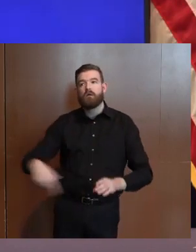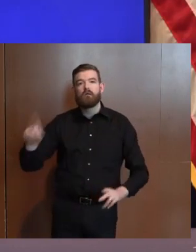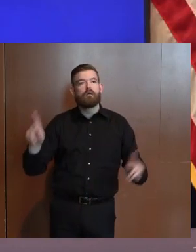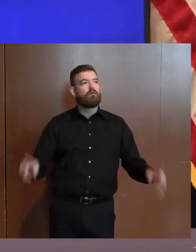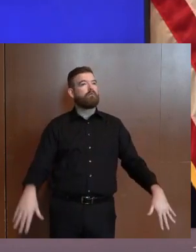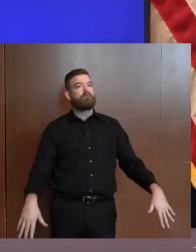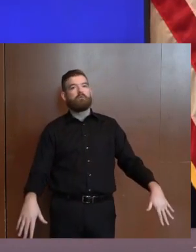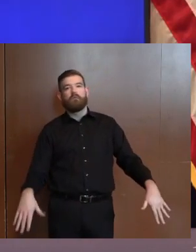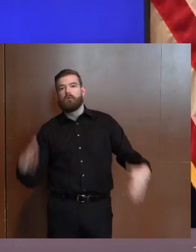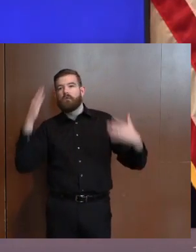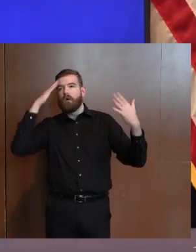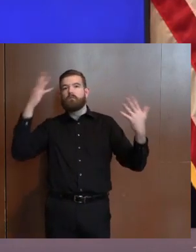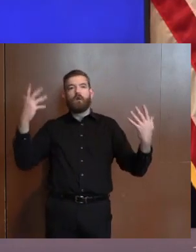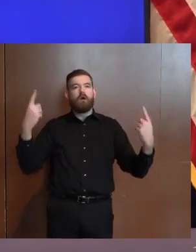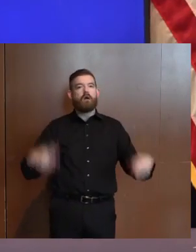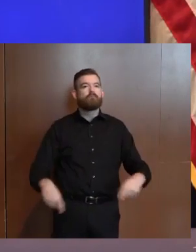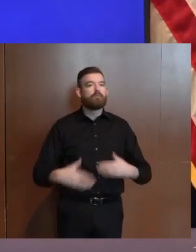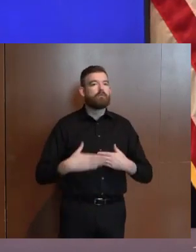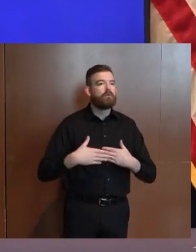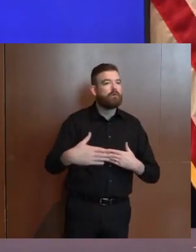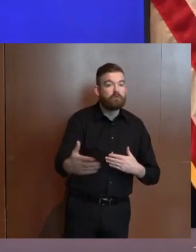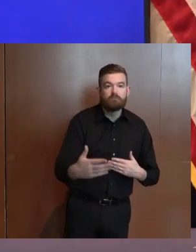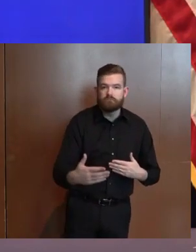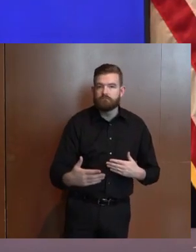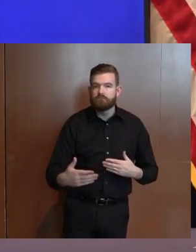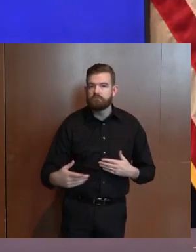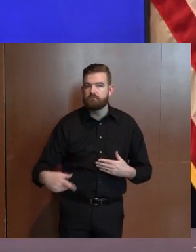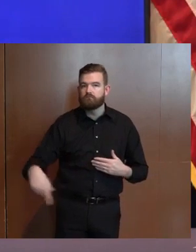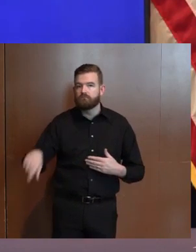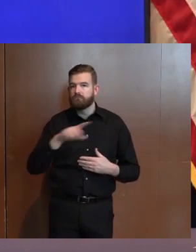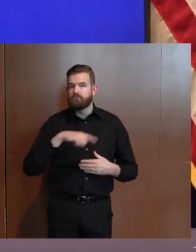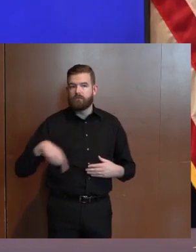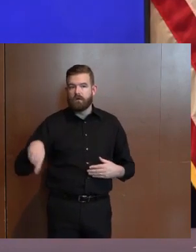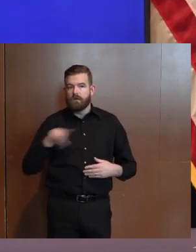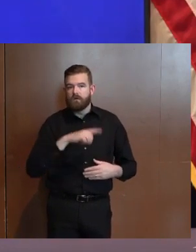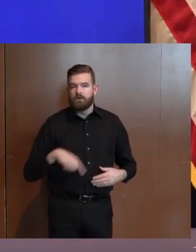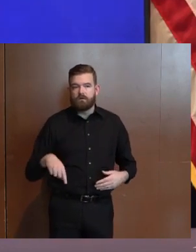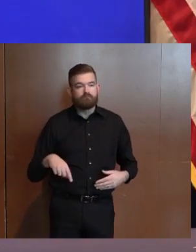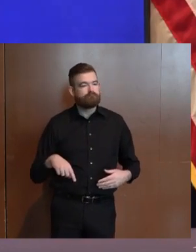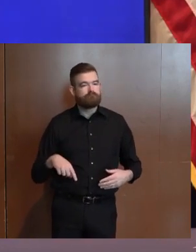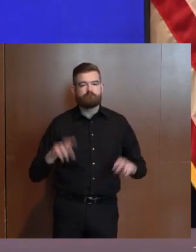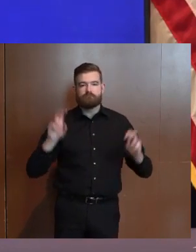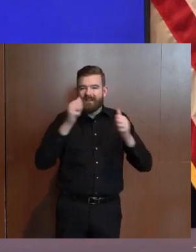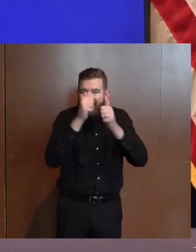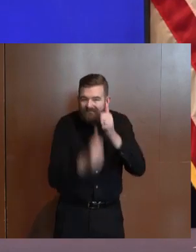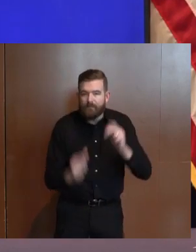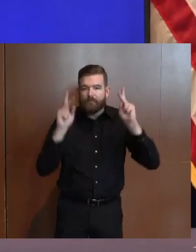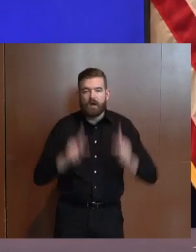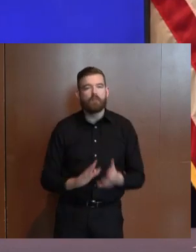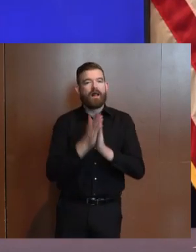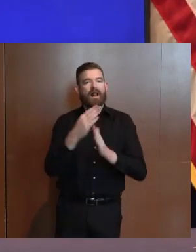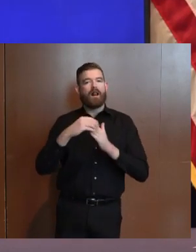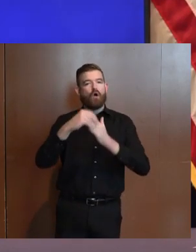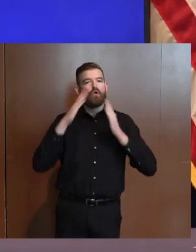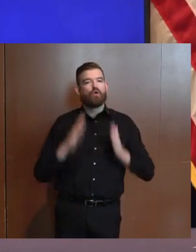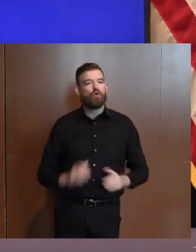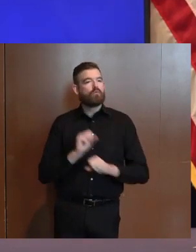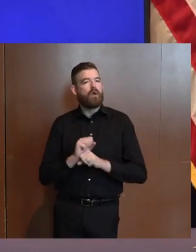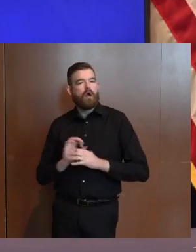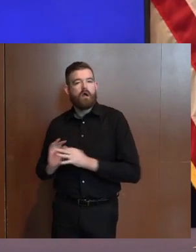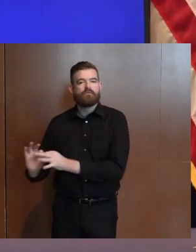acts of leadership at all levels, big and small, were inspiring. And I think they're a great lesson for all of us as